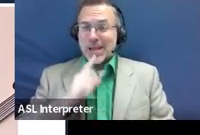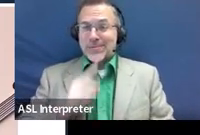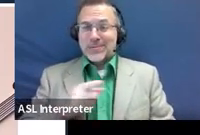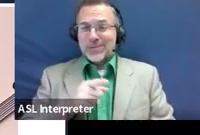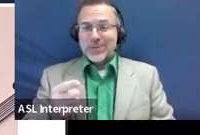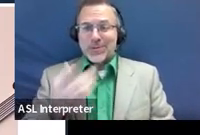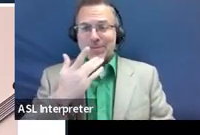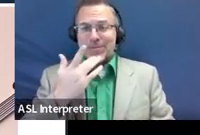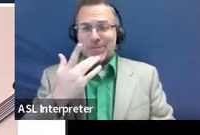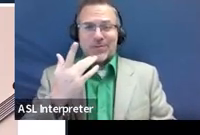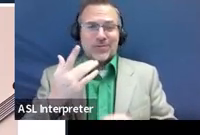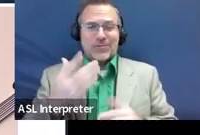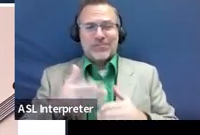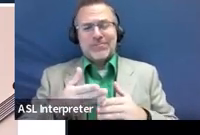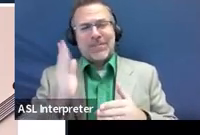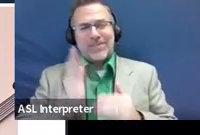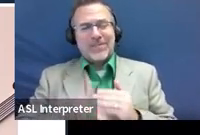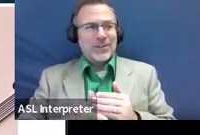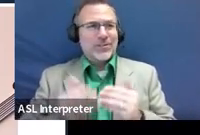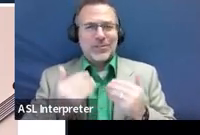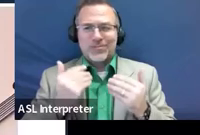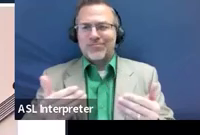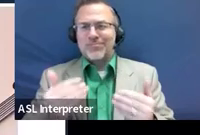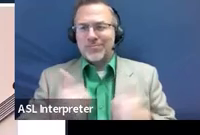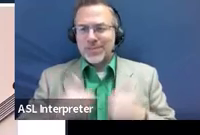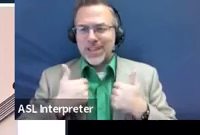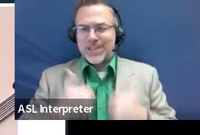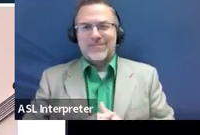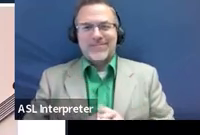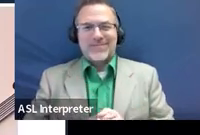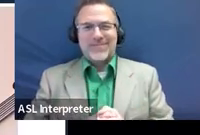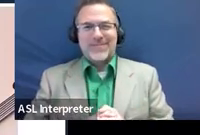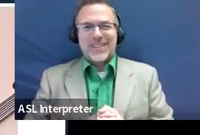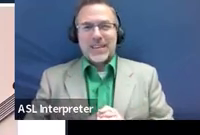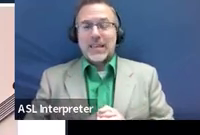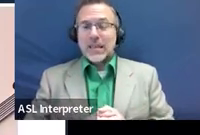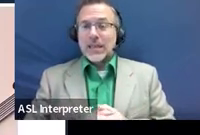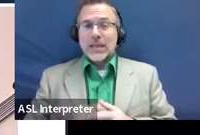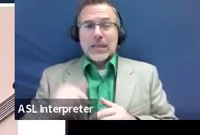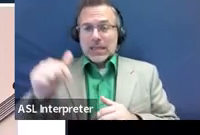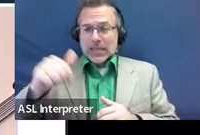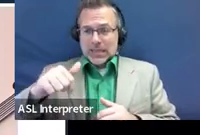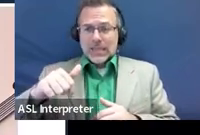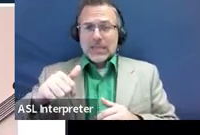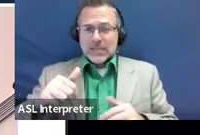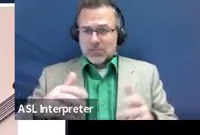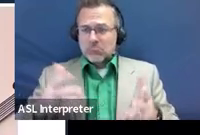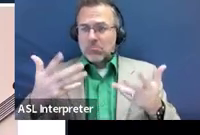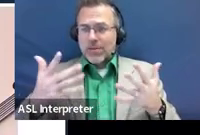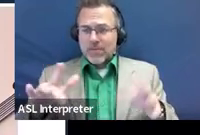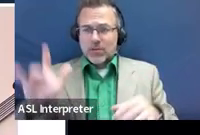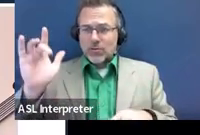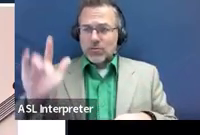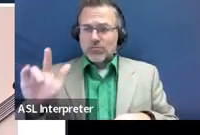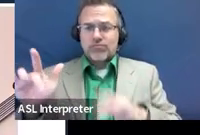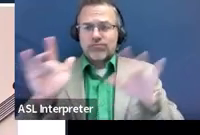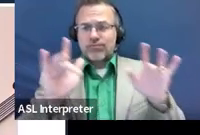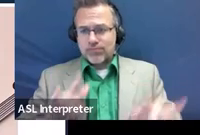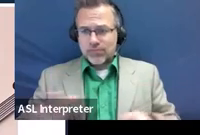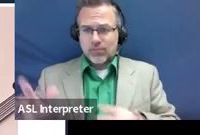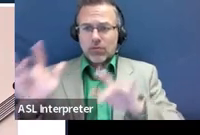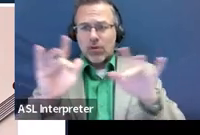your evening. So this is being recorded. If you need to go back and reference it, we've